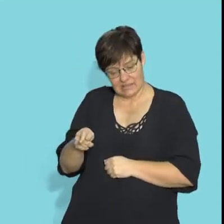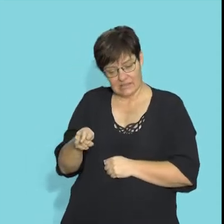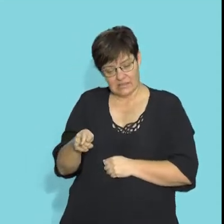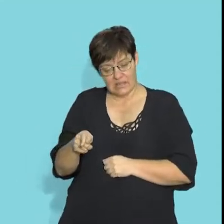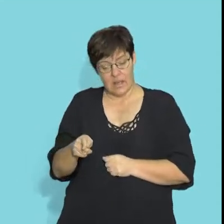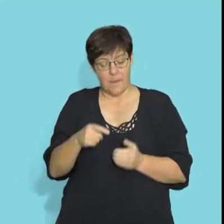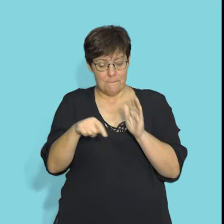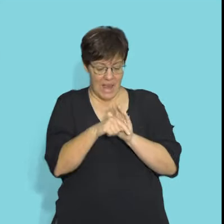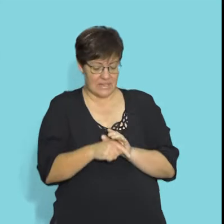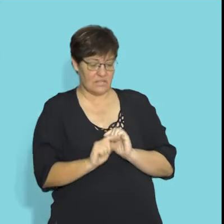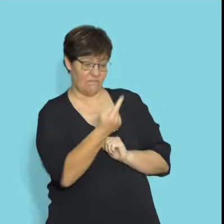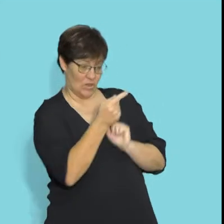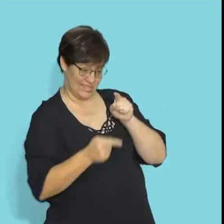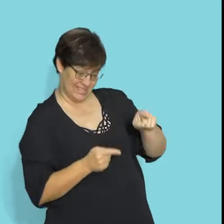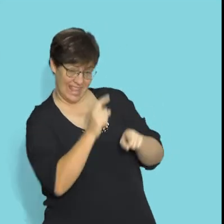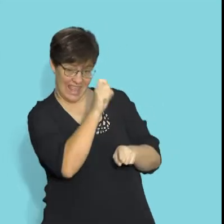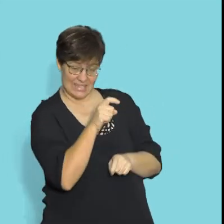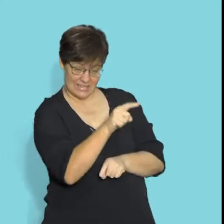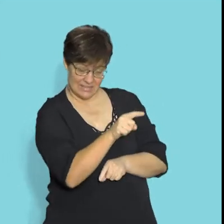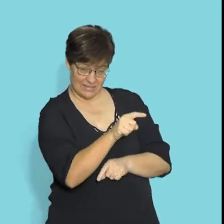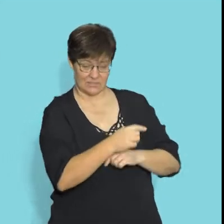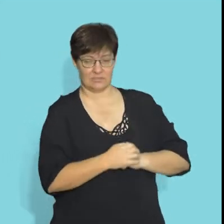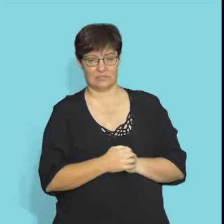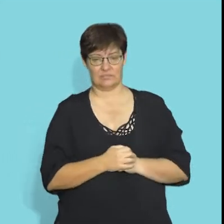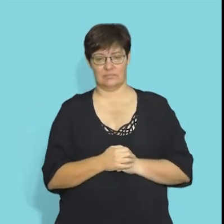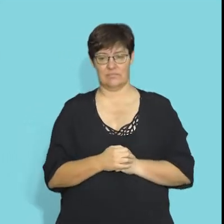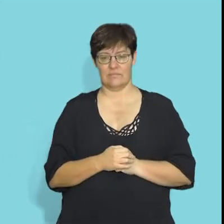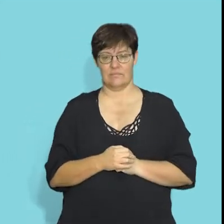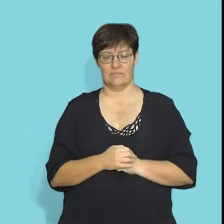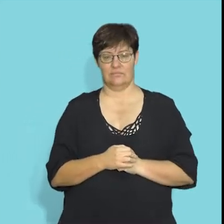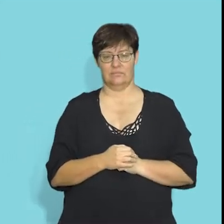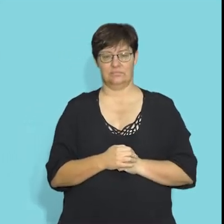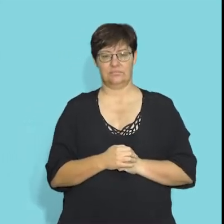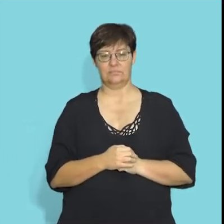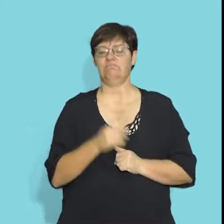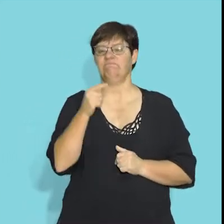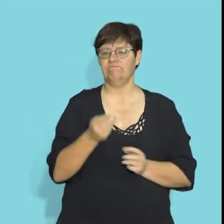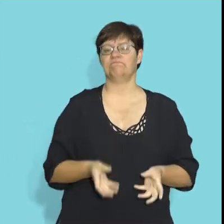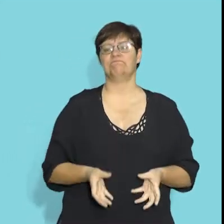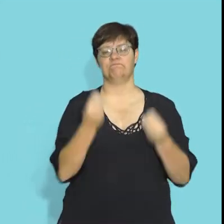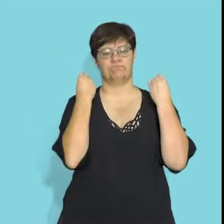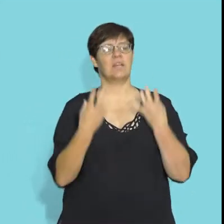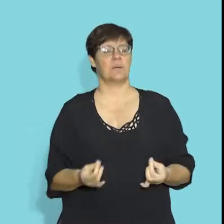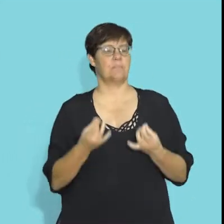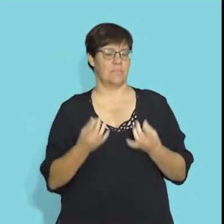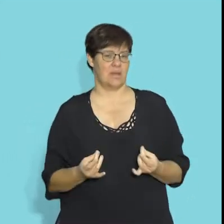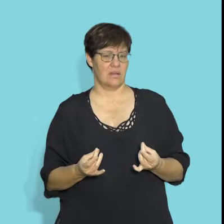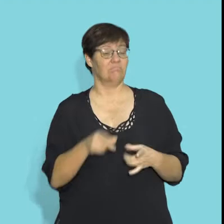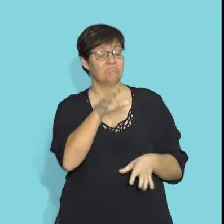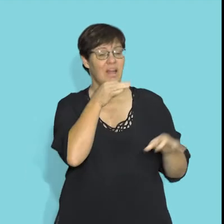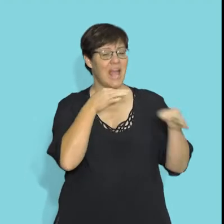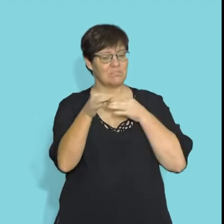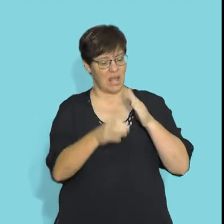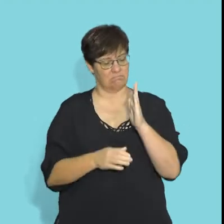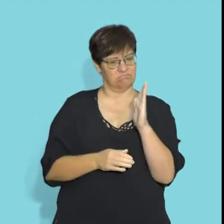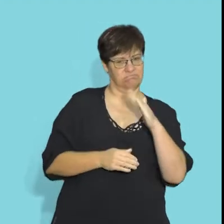point minus the x value of the first point. And that will give me a number that would